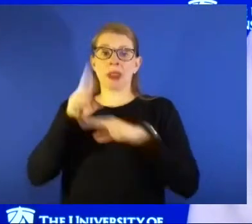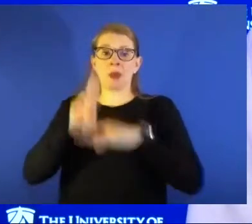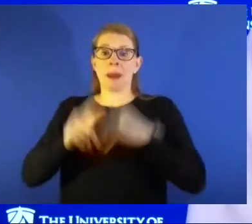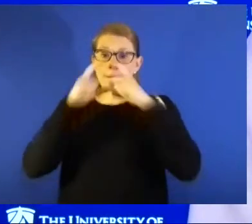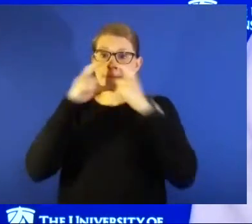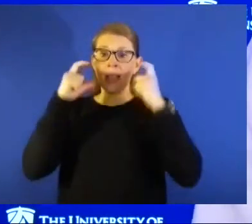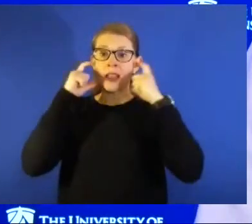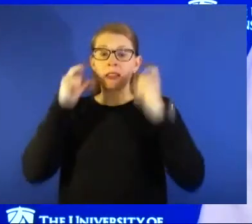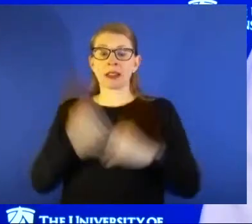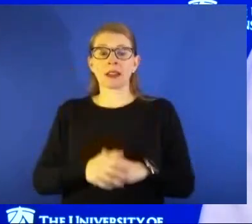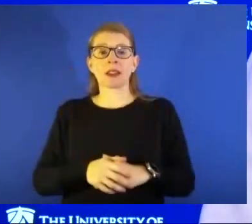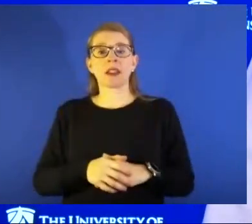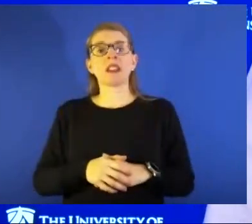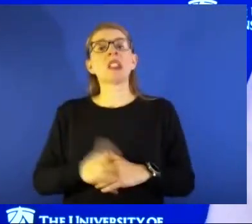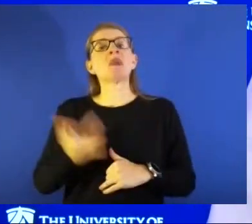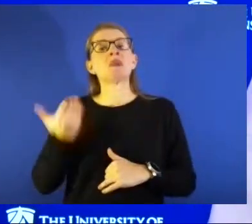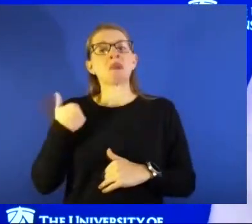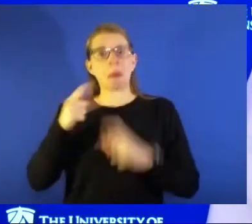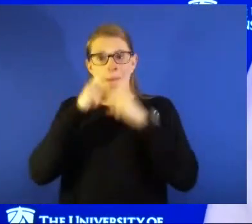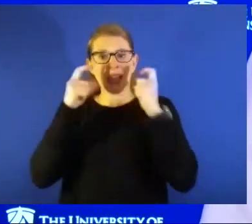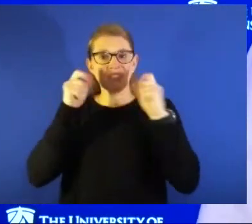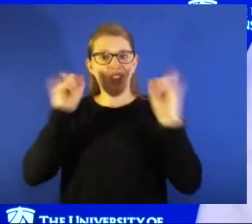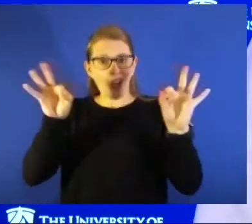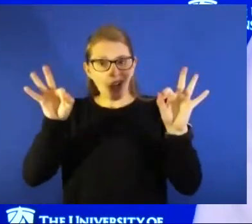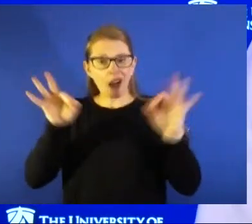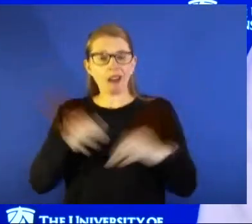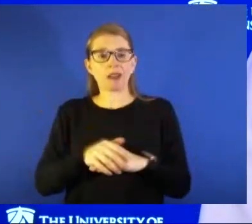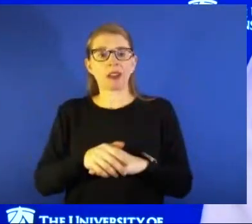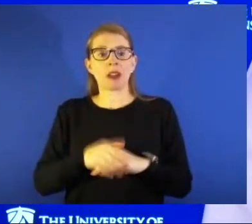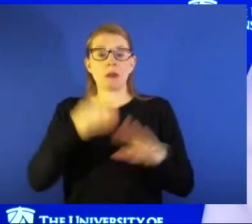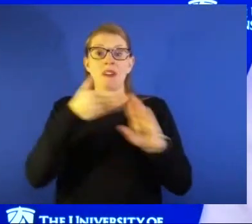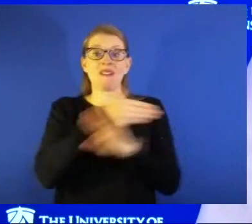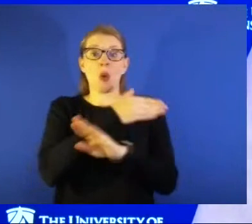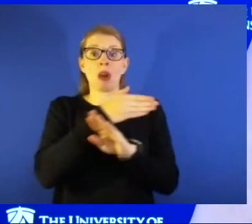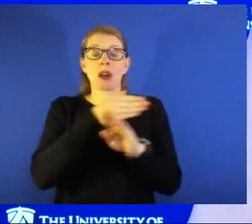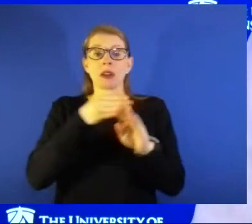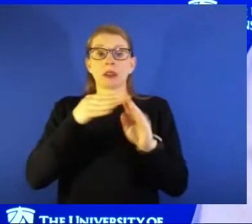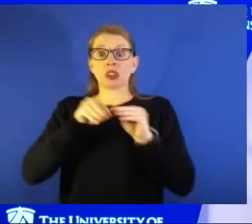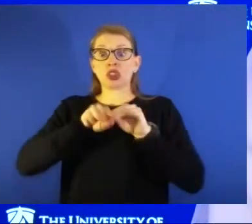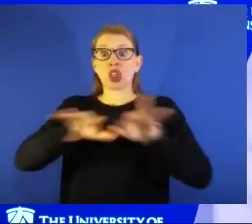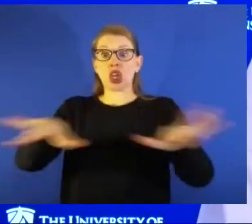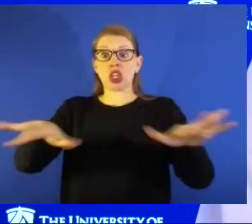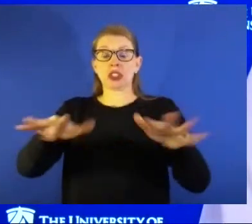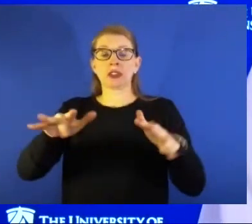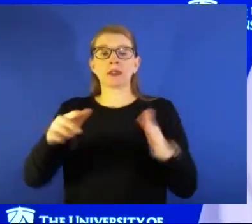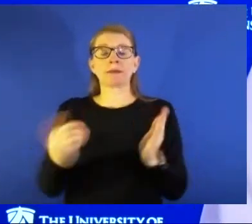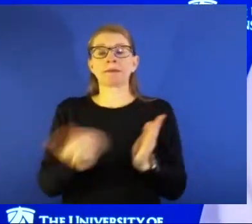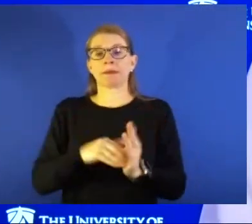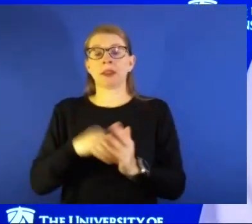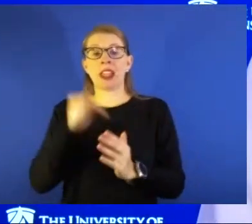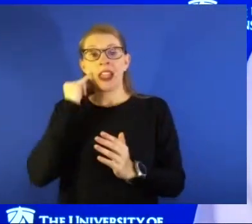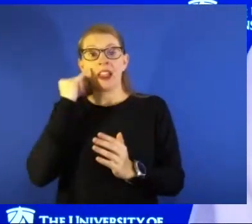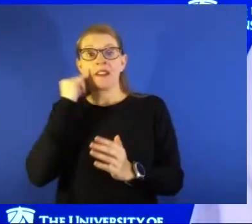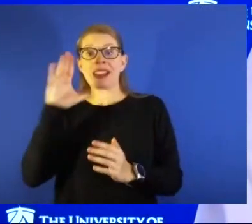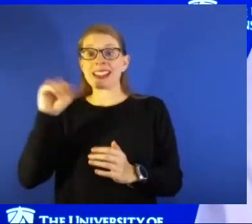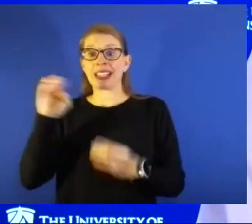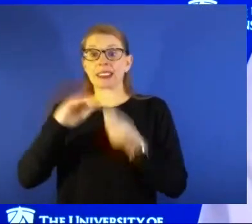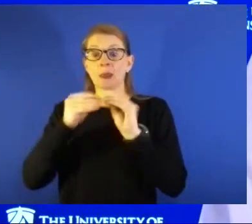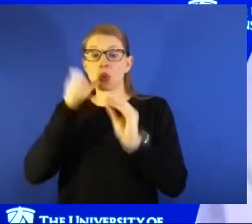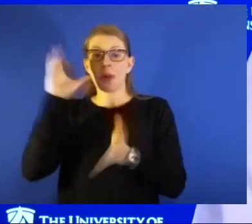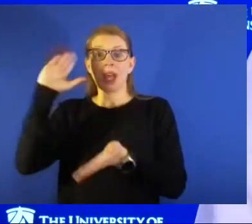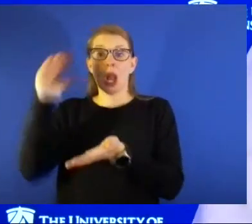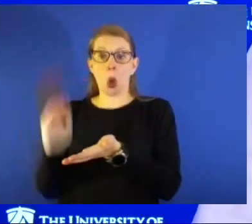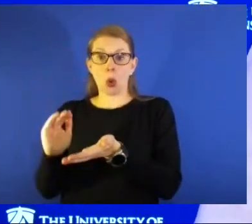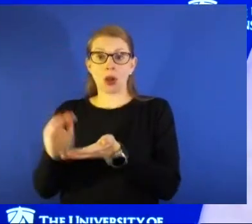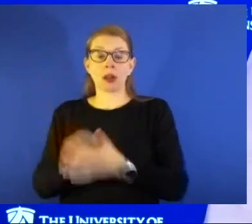did take my mask off early on prior to this surge. I think if I see the overall case numbers are going to be lower,